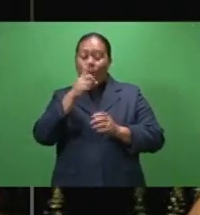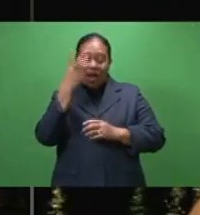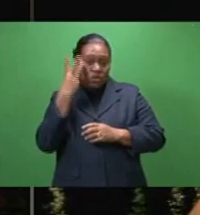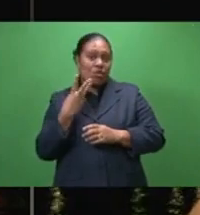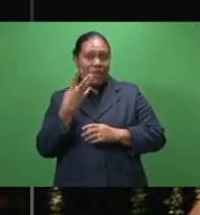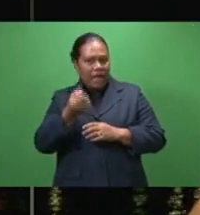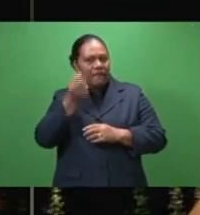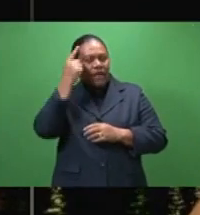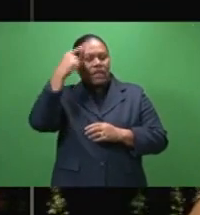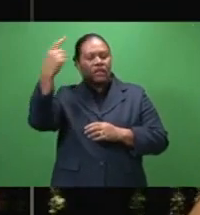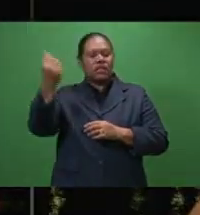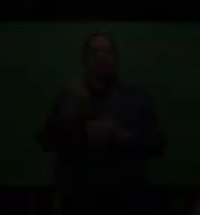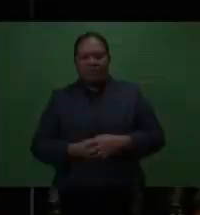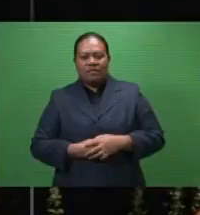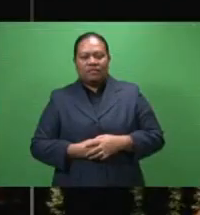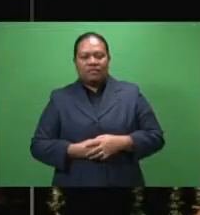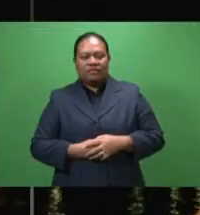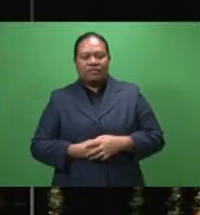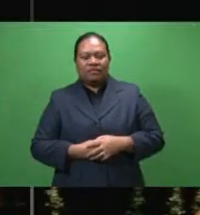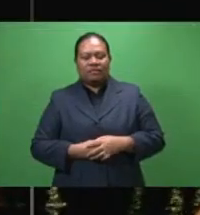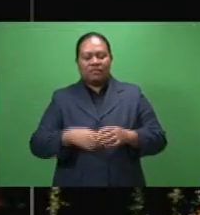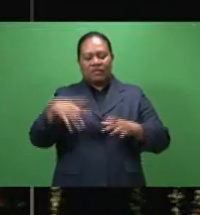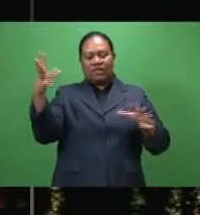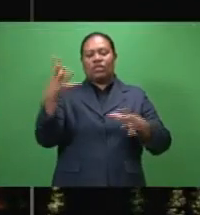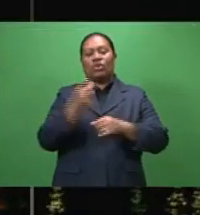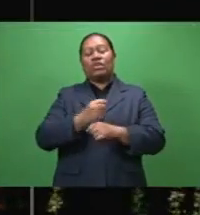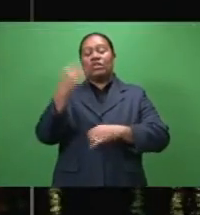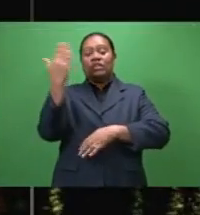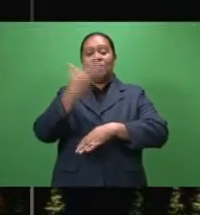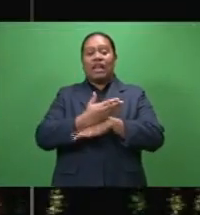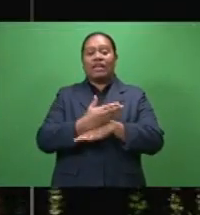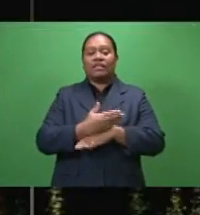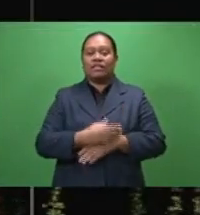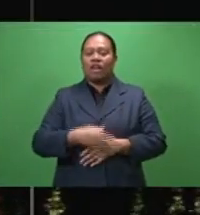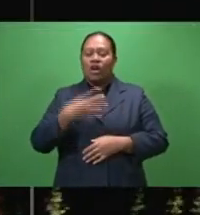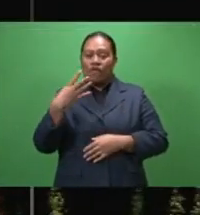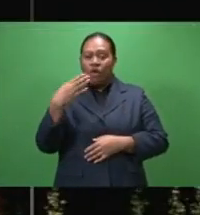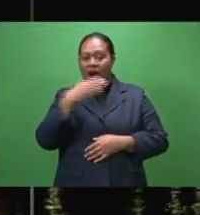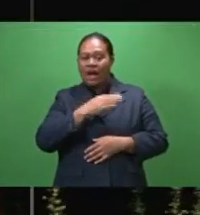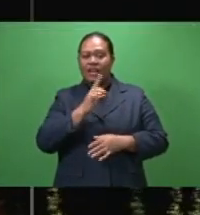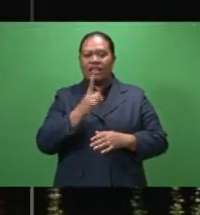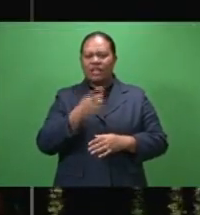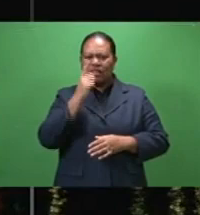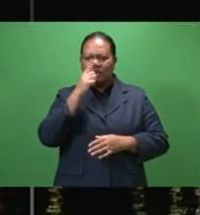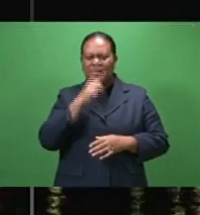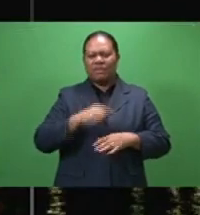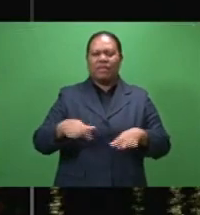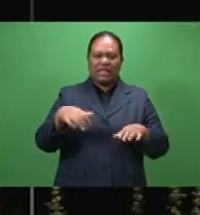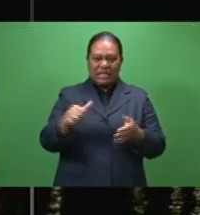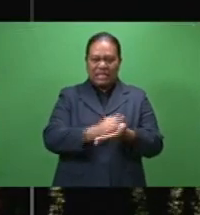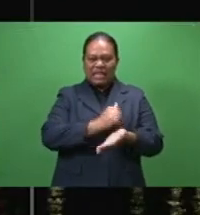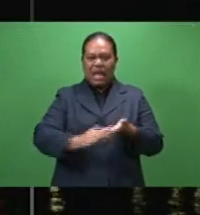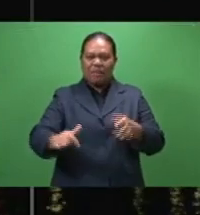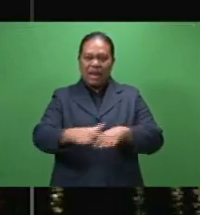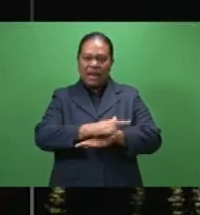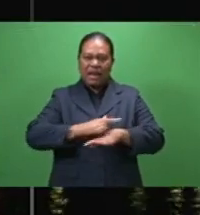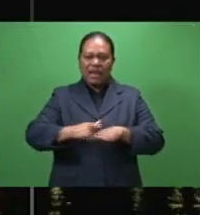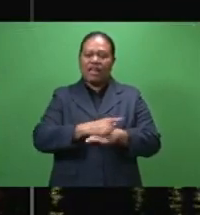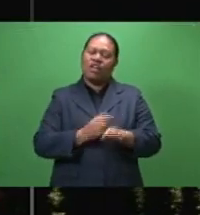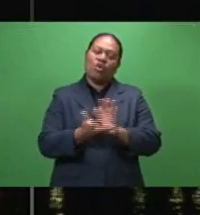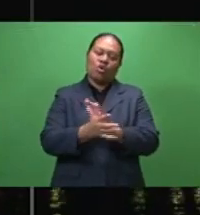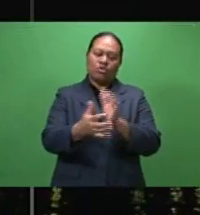come up with something really different. Recapping the main stories for tonight, alleged $400,000 scam lands 8 in